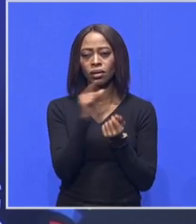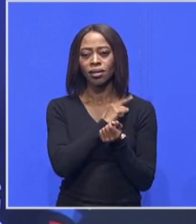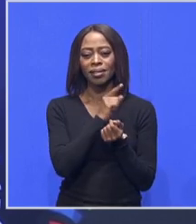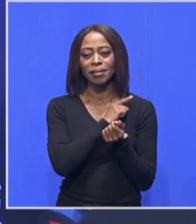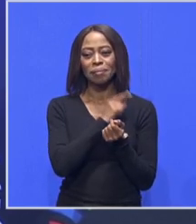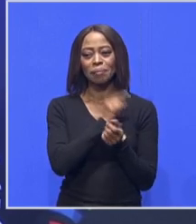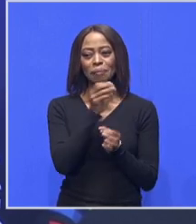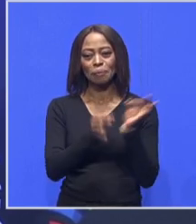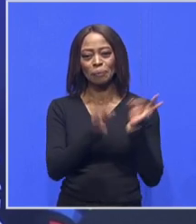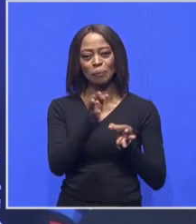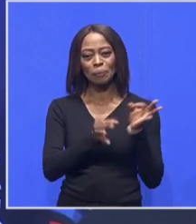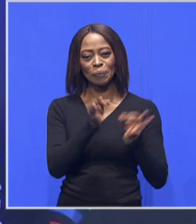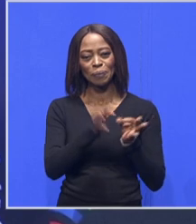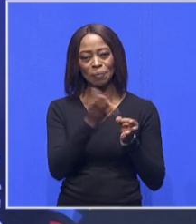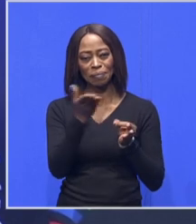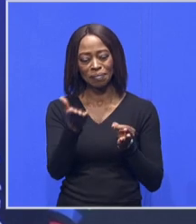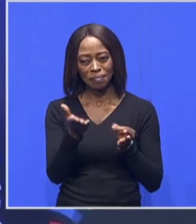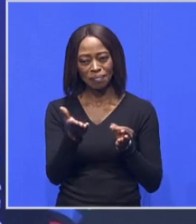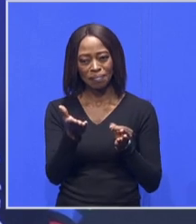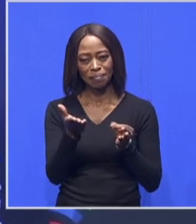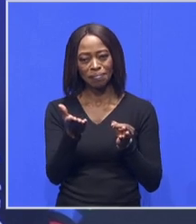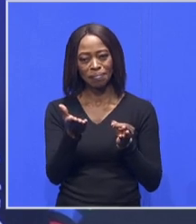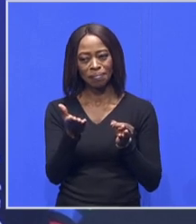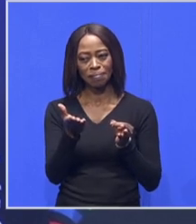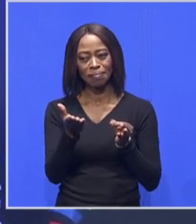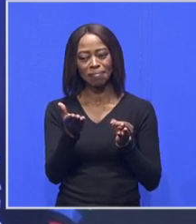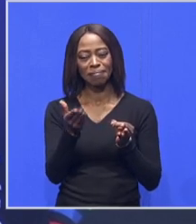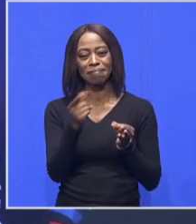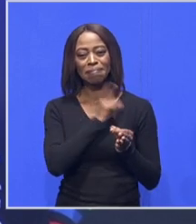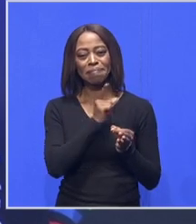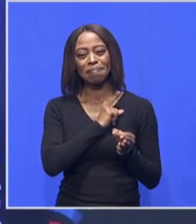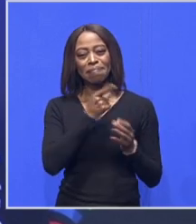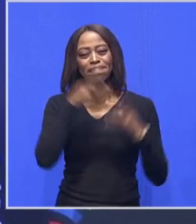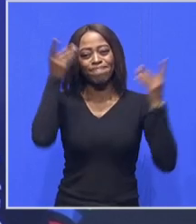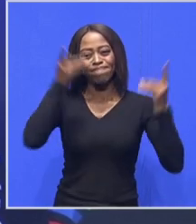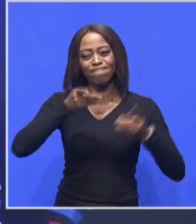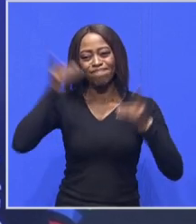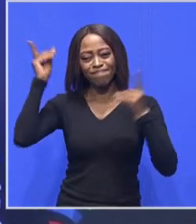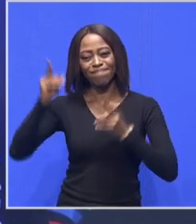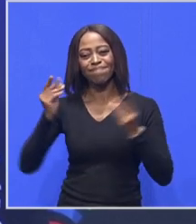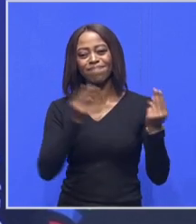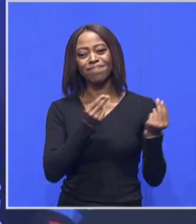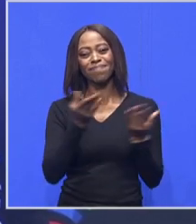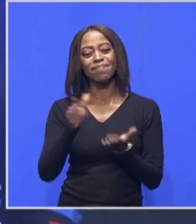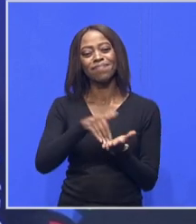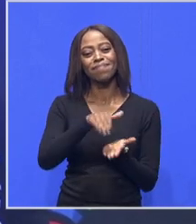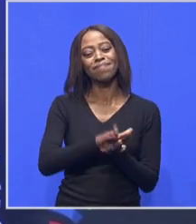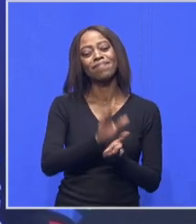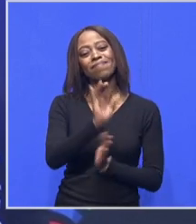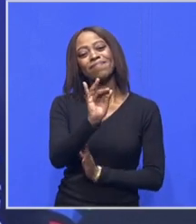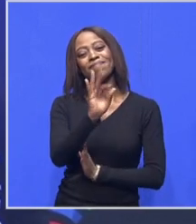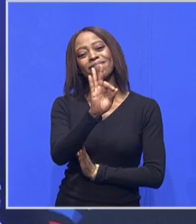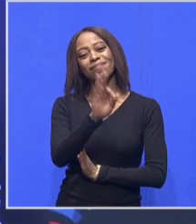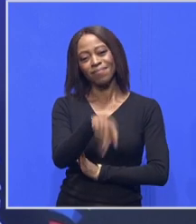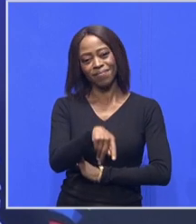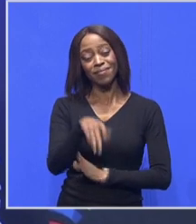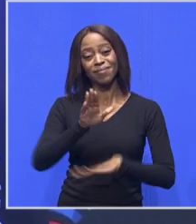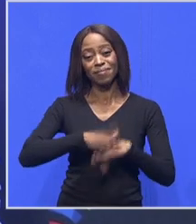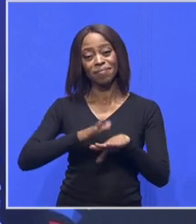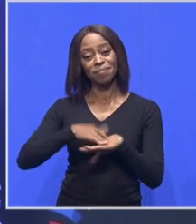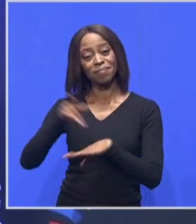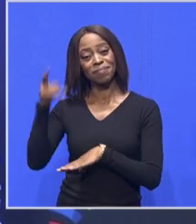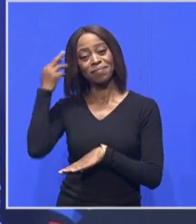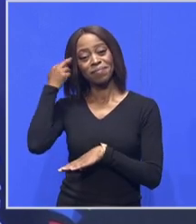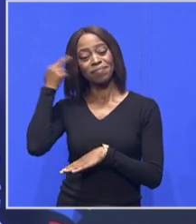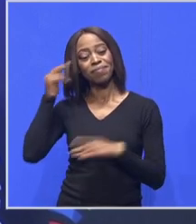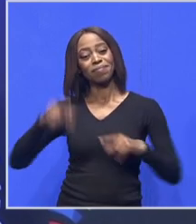political tensions in KwaZulu-Natal, particularly after the decision we have taken to remove the IFP, and that our Secretary General's life in particular may be under